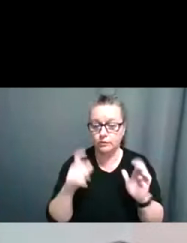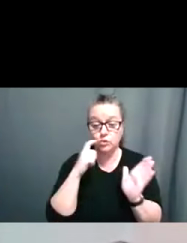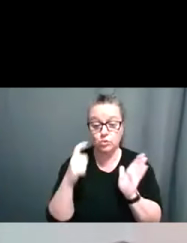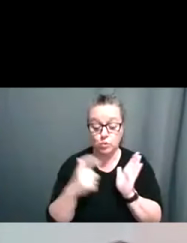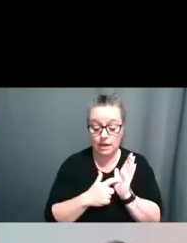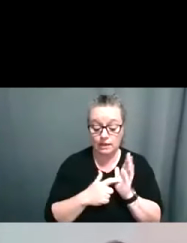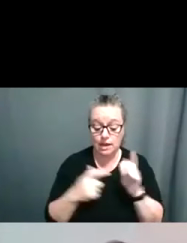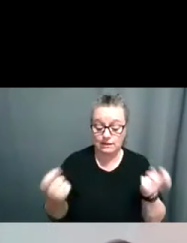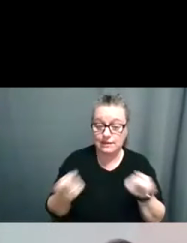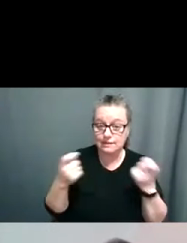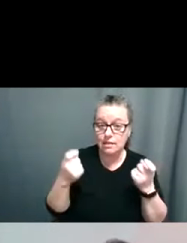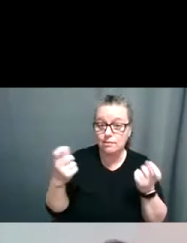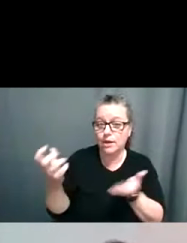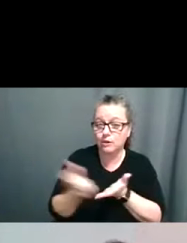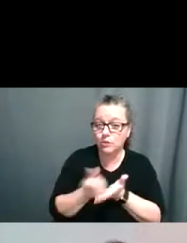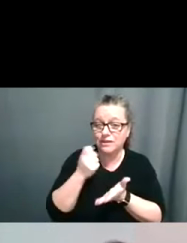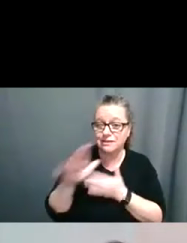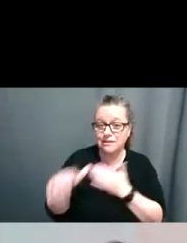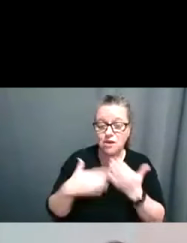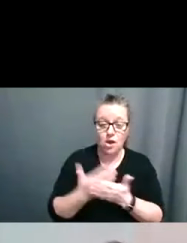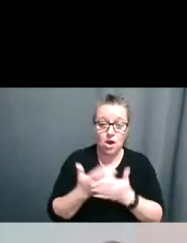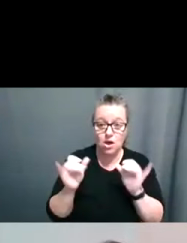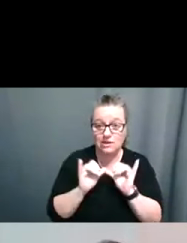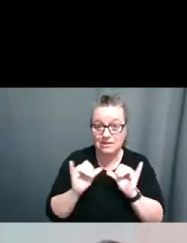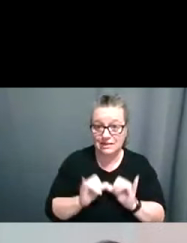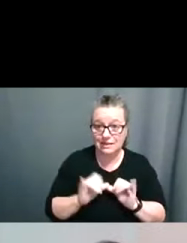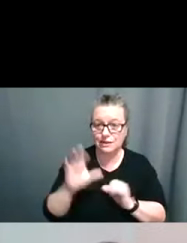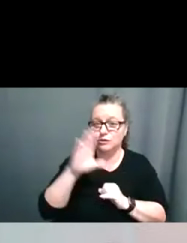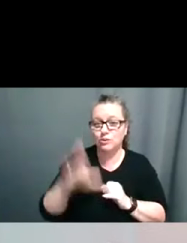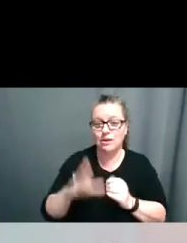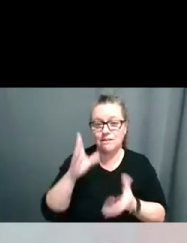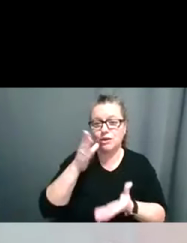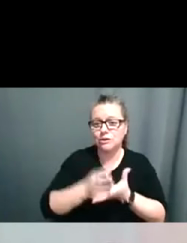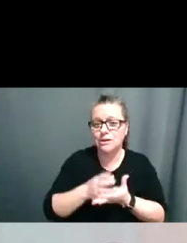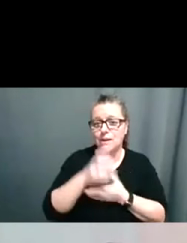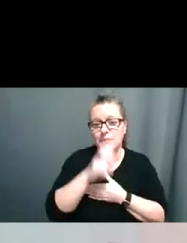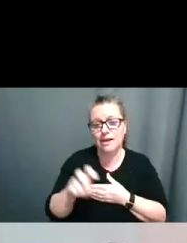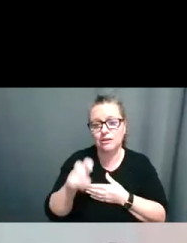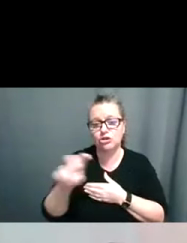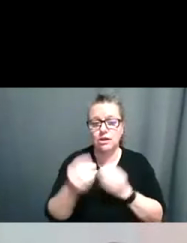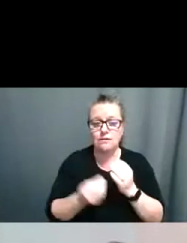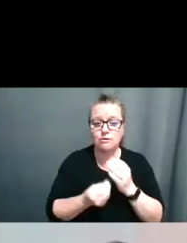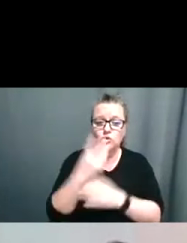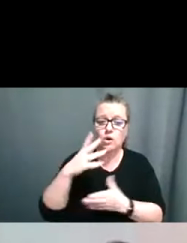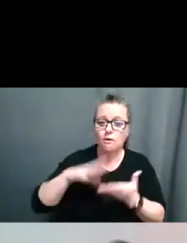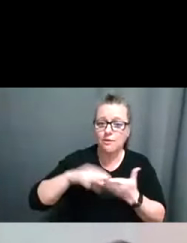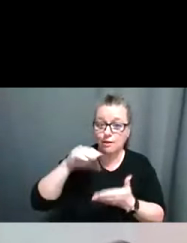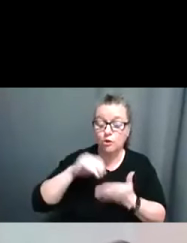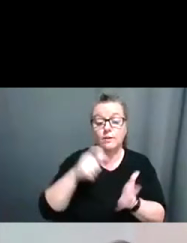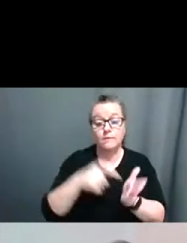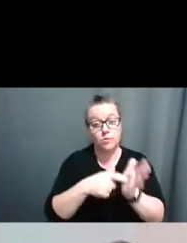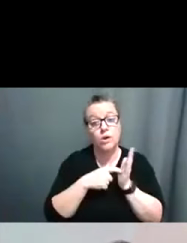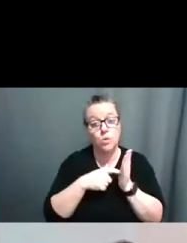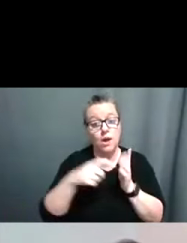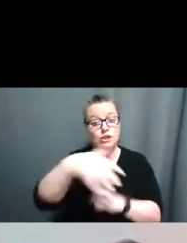and celebrate wins of all sizes, to never stop the journey of growth and learning, which requires an